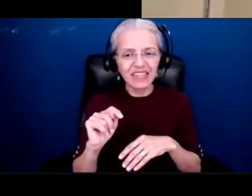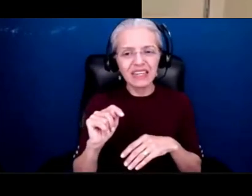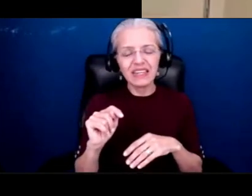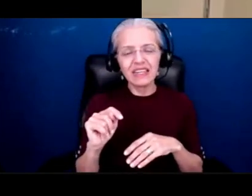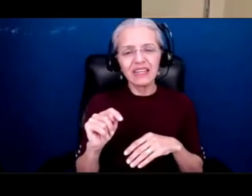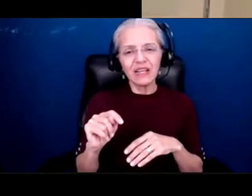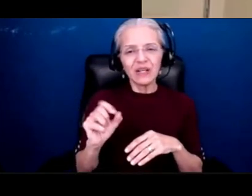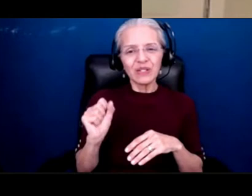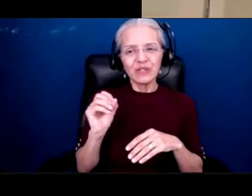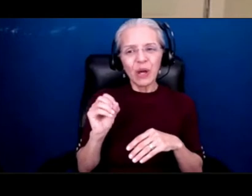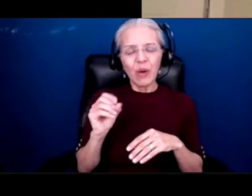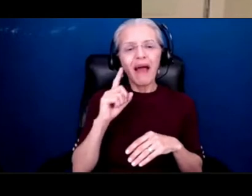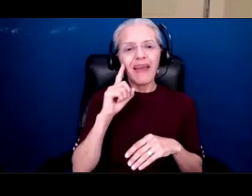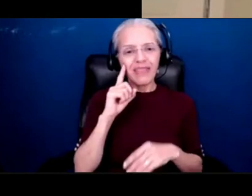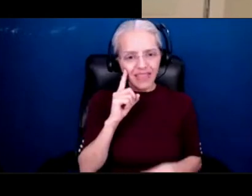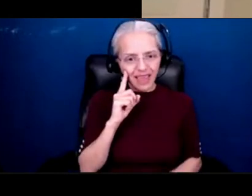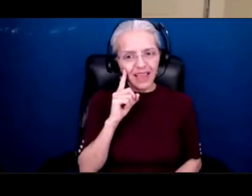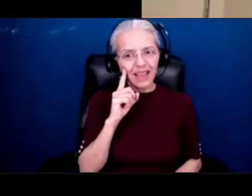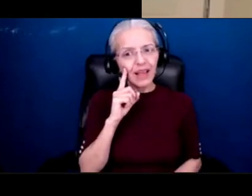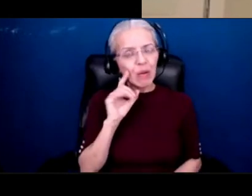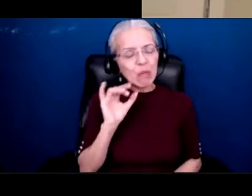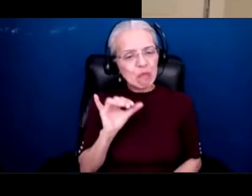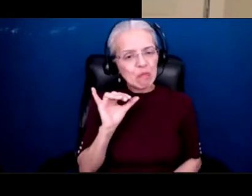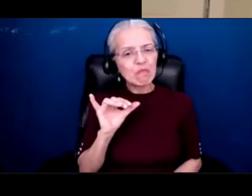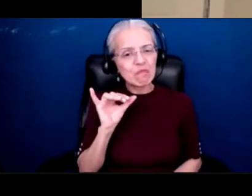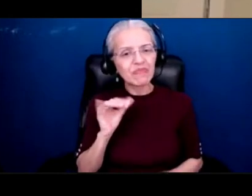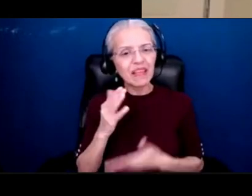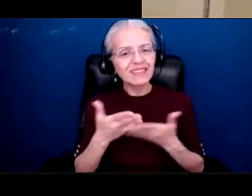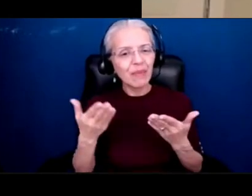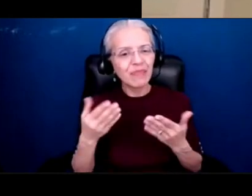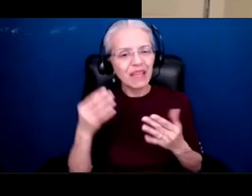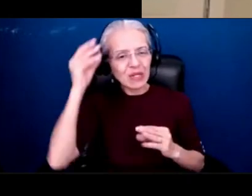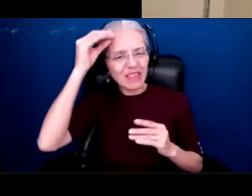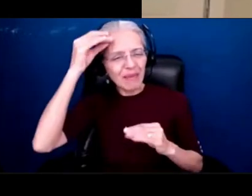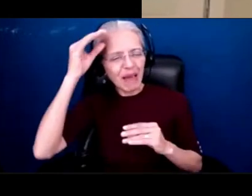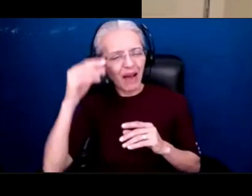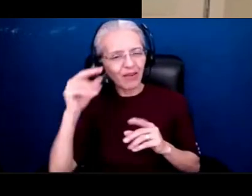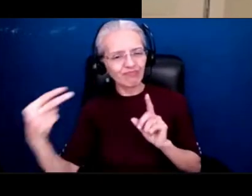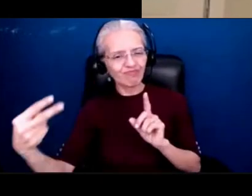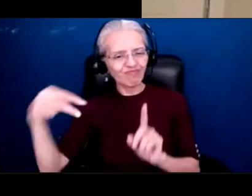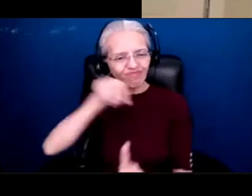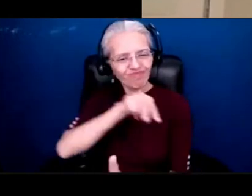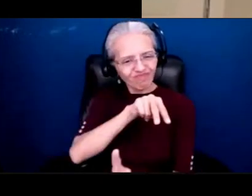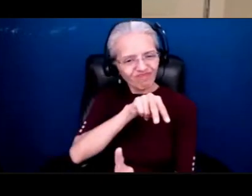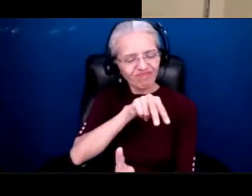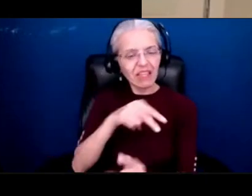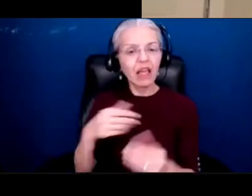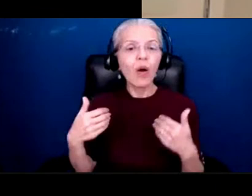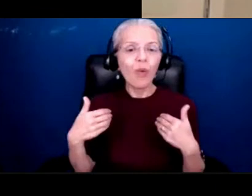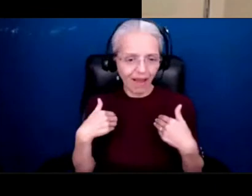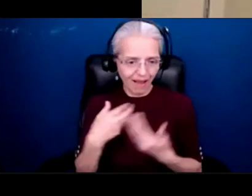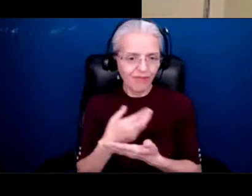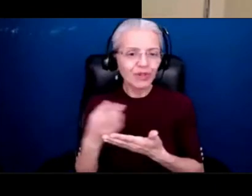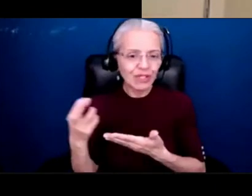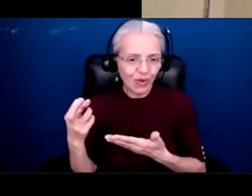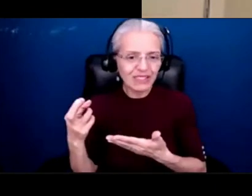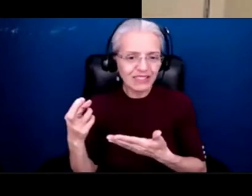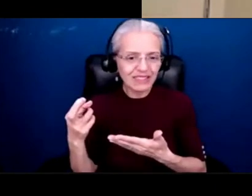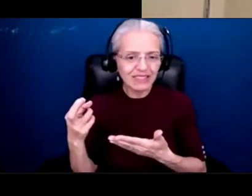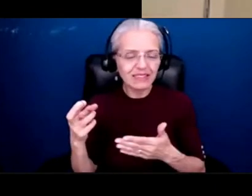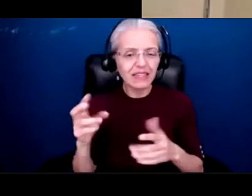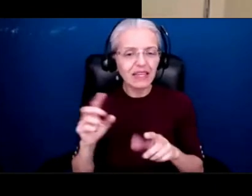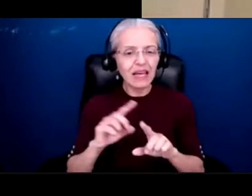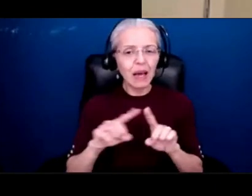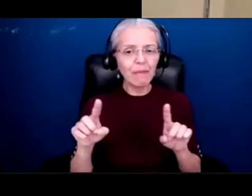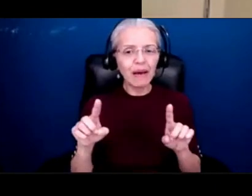there's something to be thought about in terms of there are the resources. There just